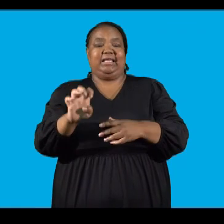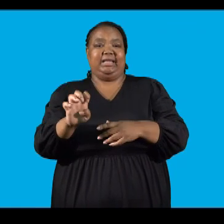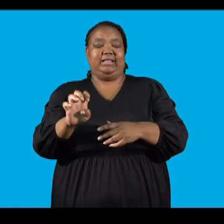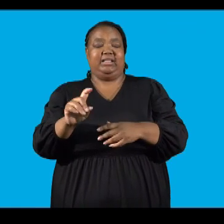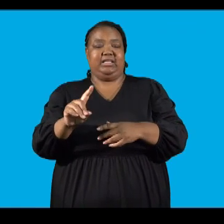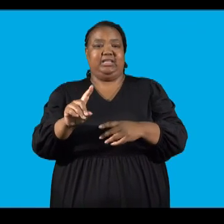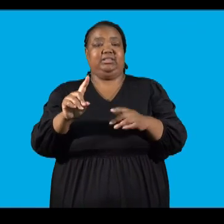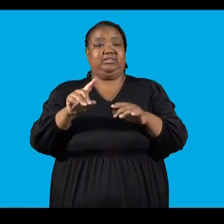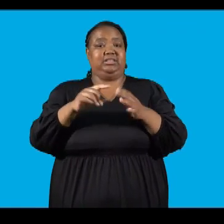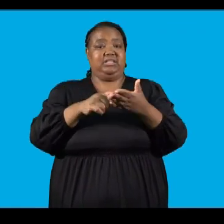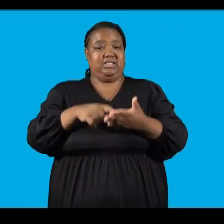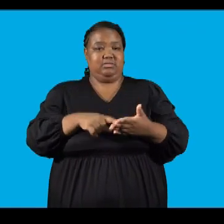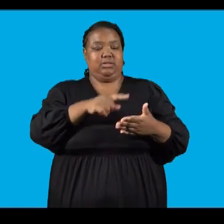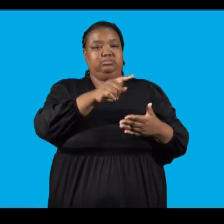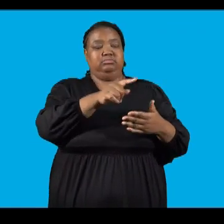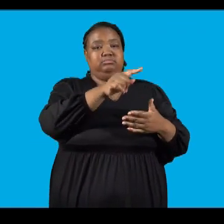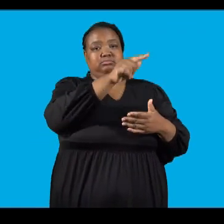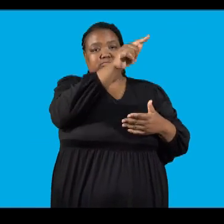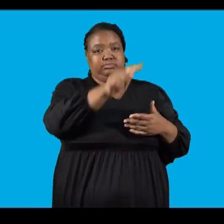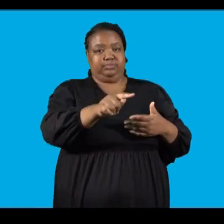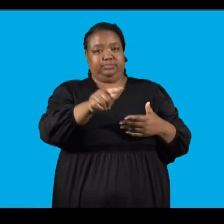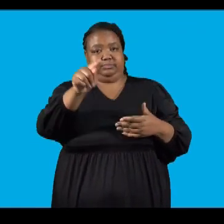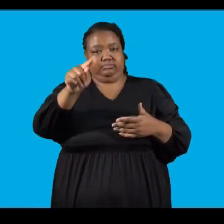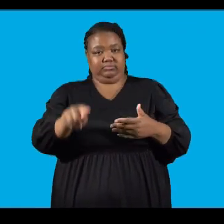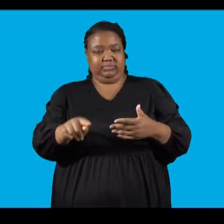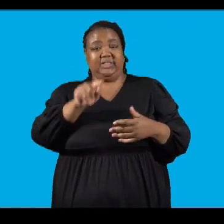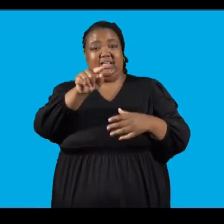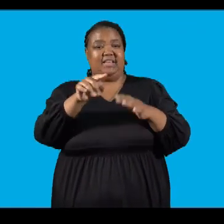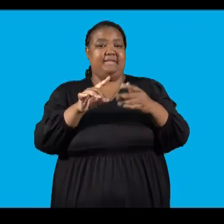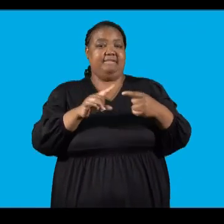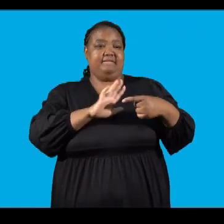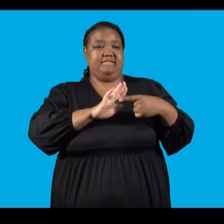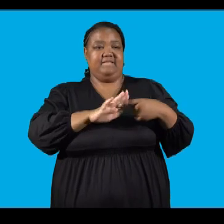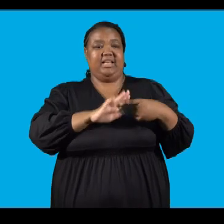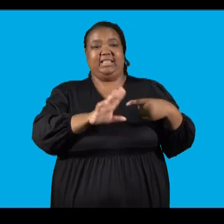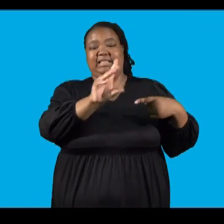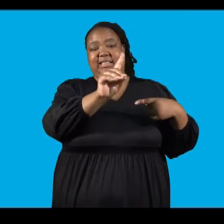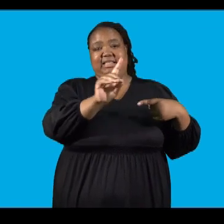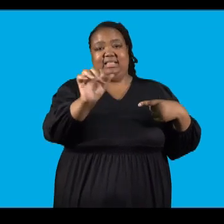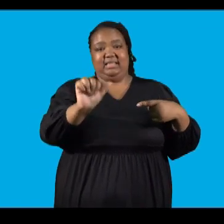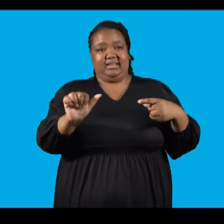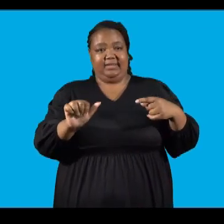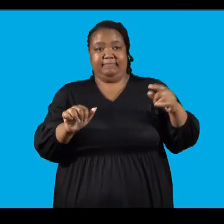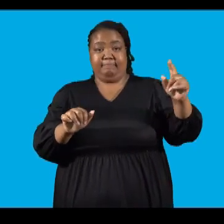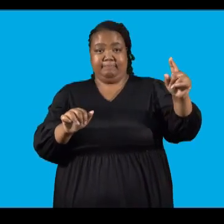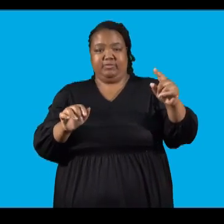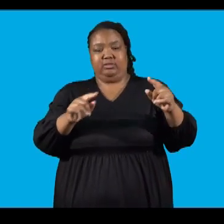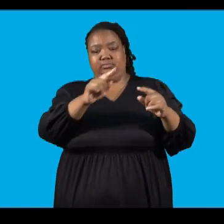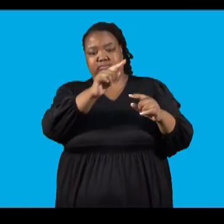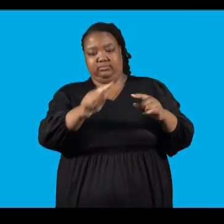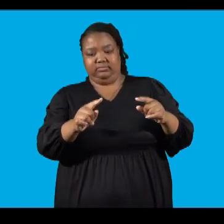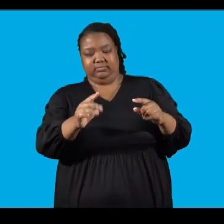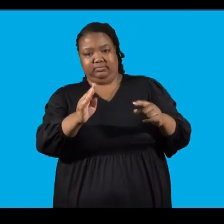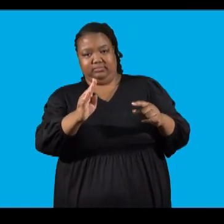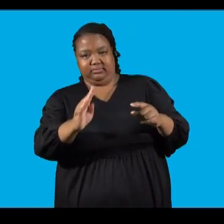that this demand curve has got two segments. The first segment, DA, then when it gets here, it forms